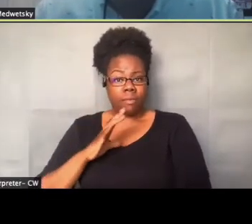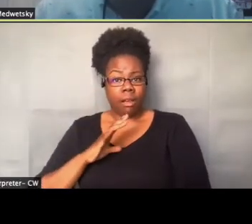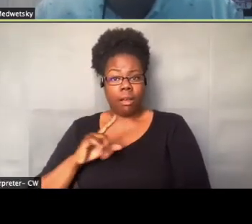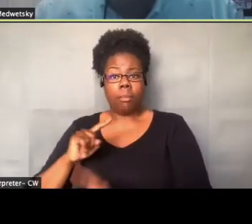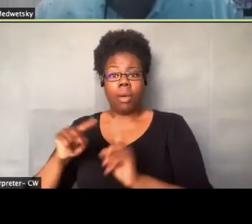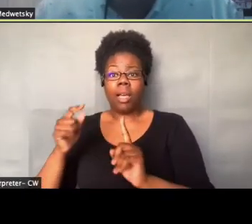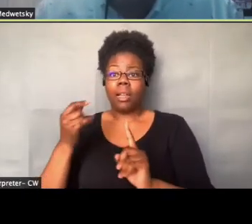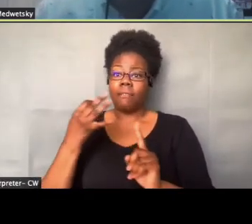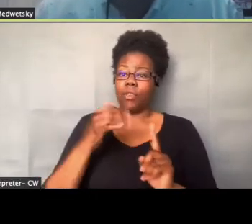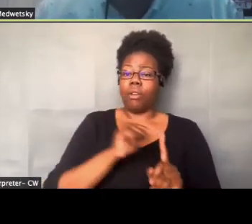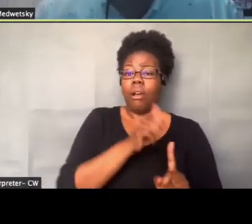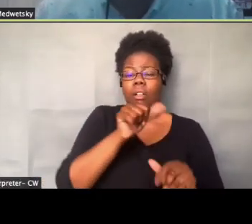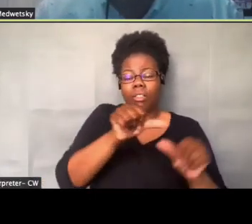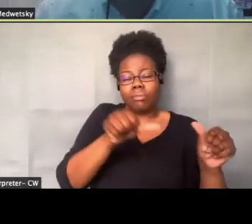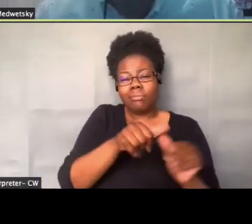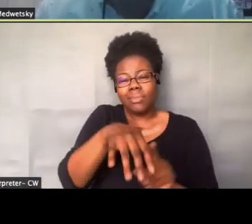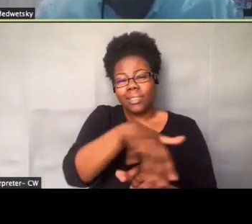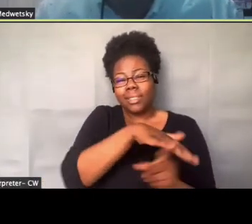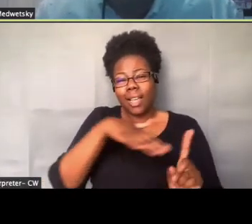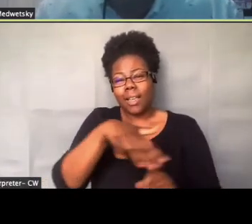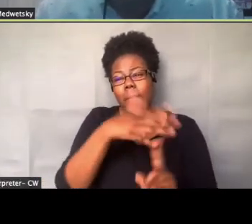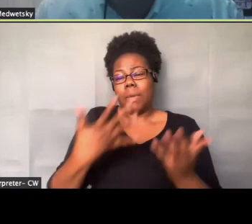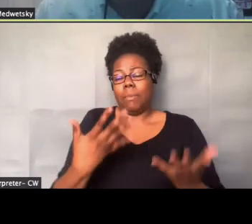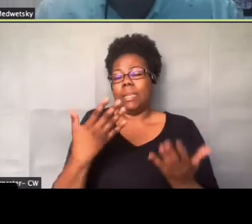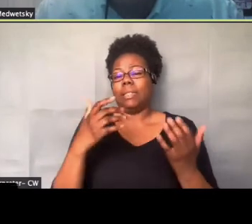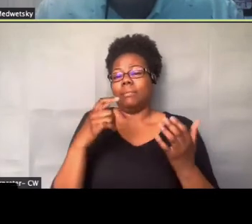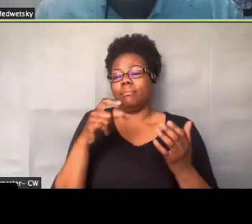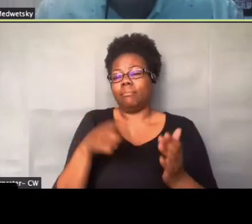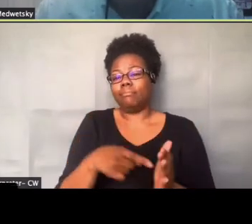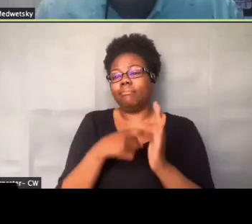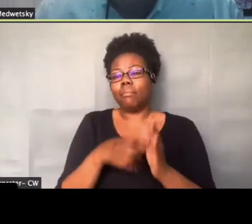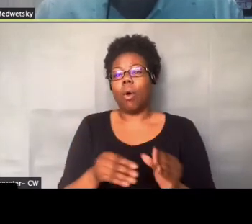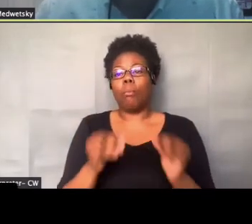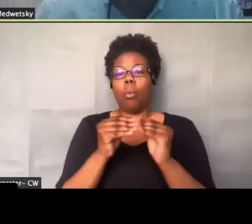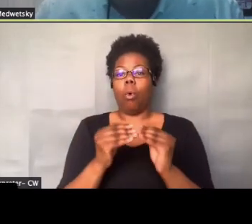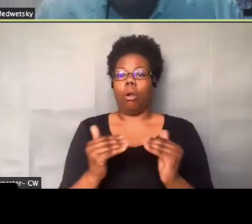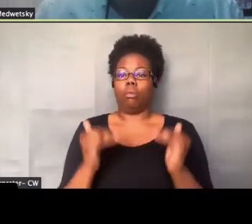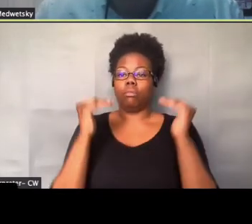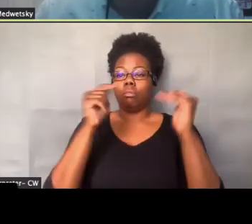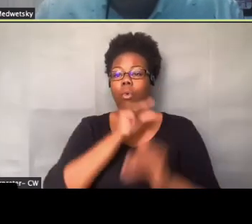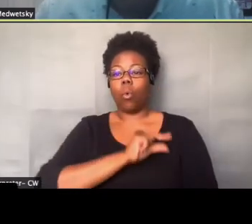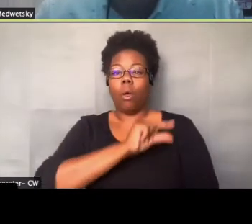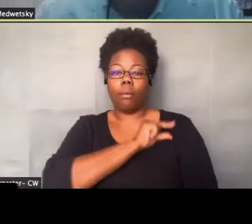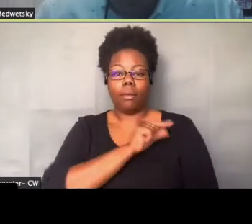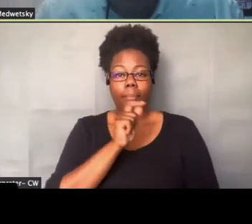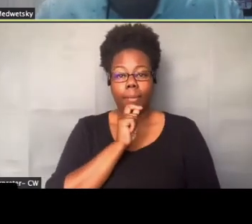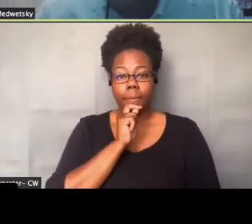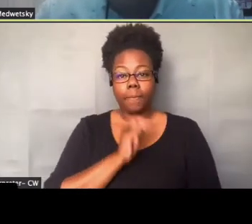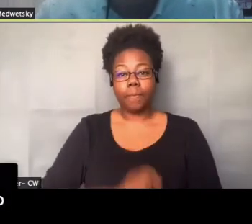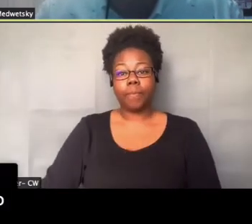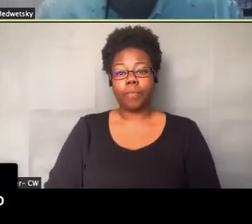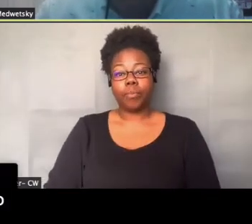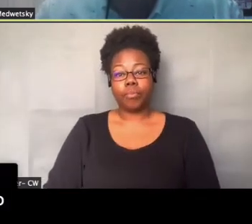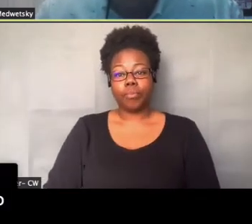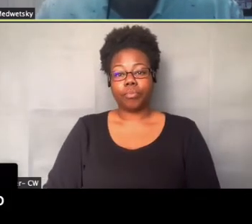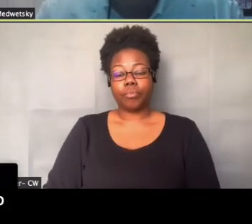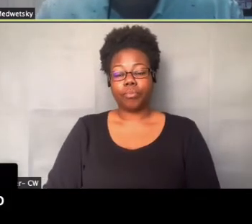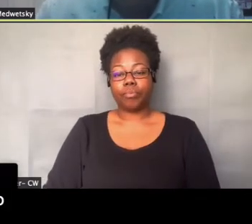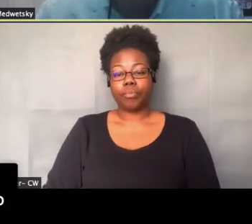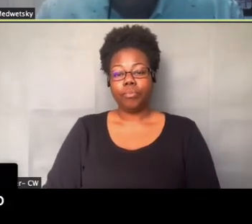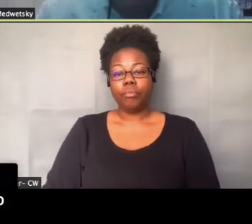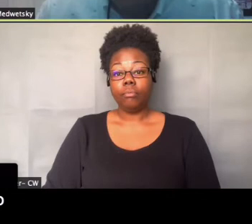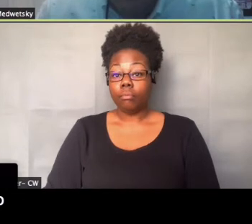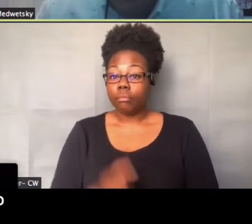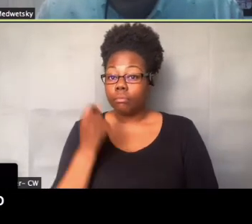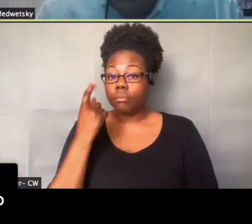there's a thing called a mic. There are different prices, but you just place the smartphone close to the talker, send up to 45 feet